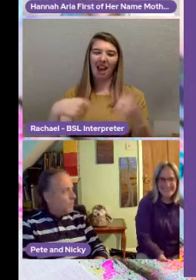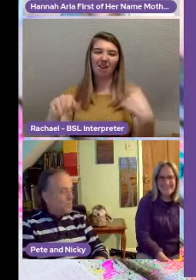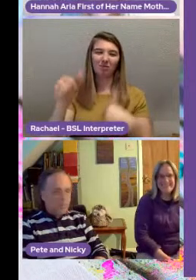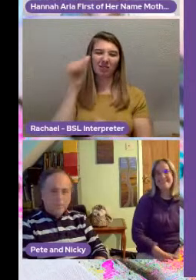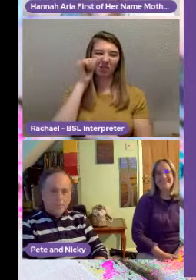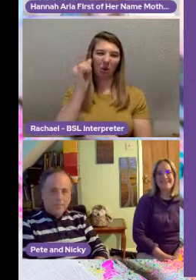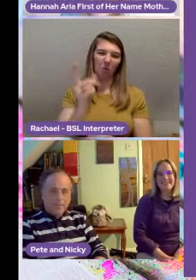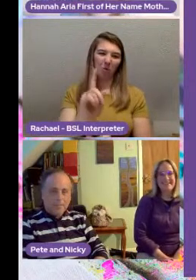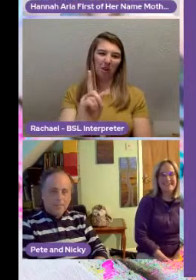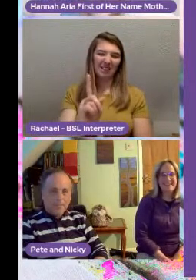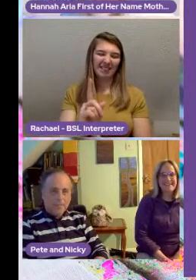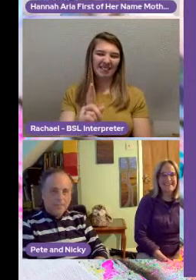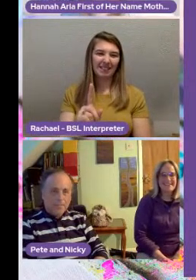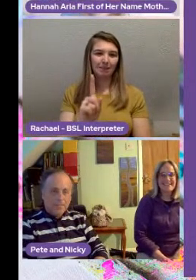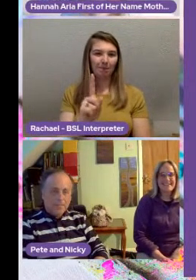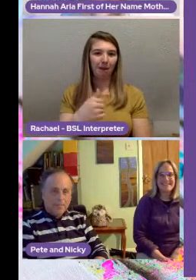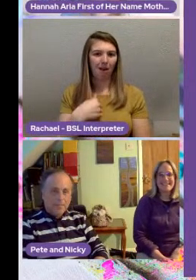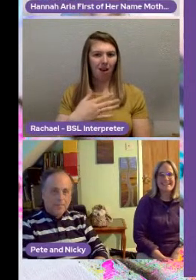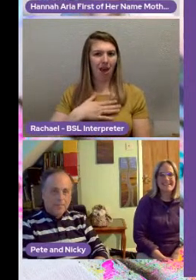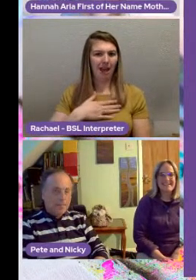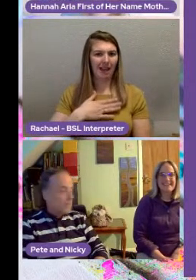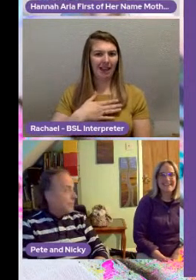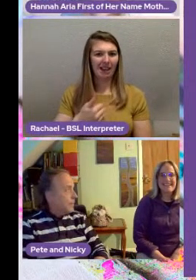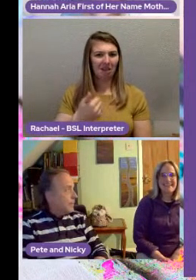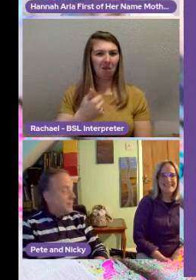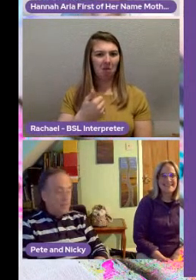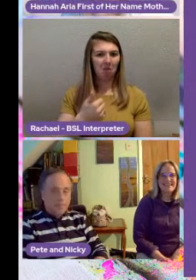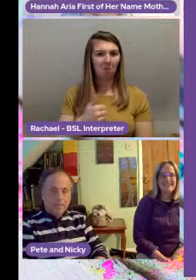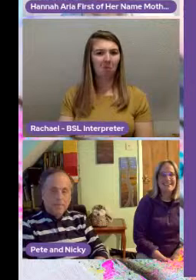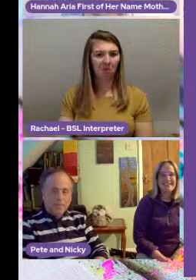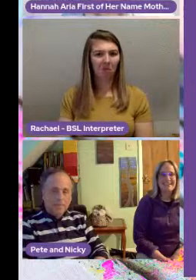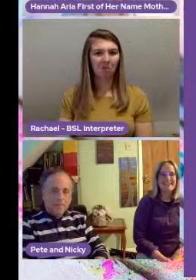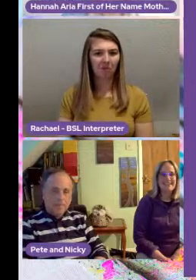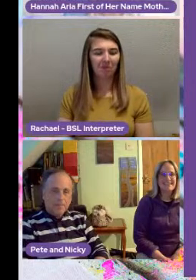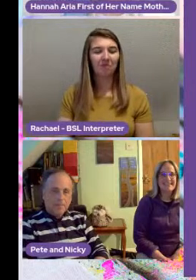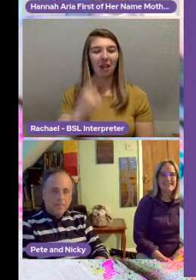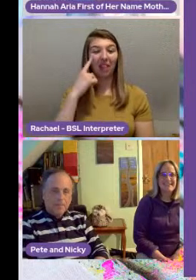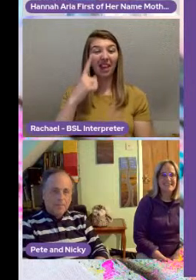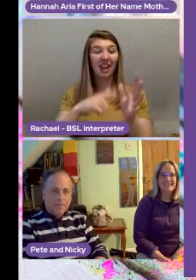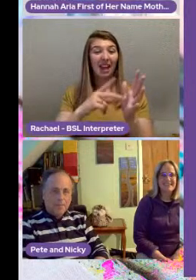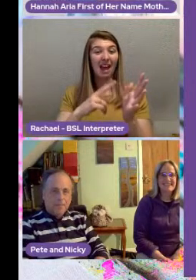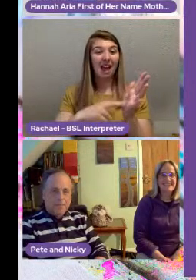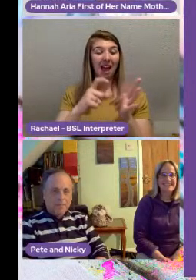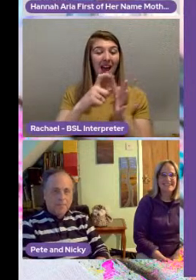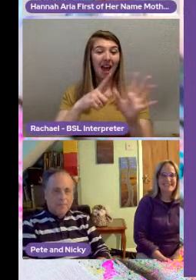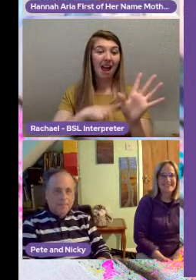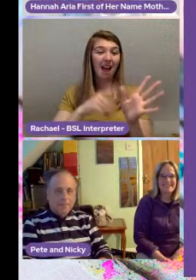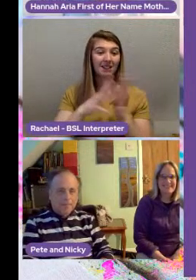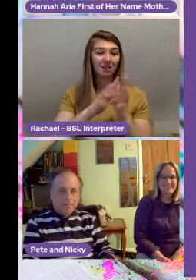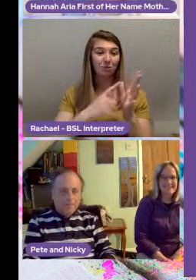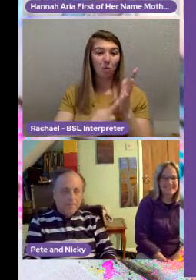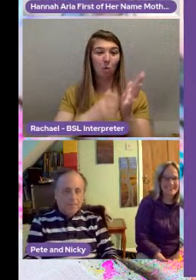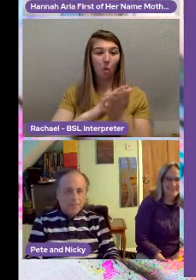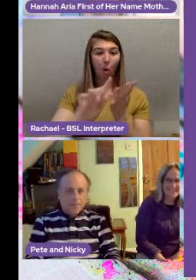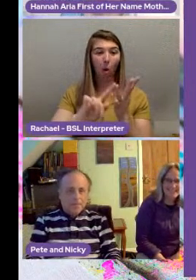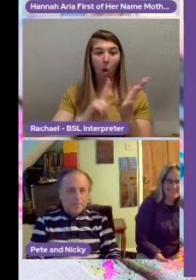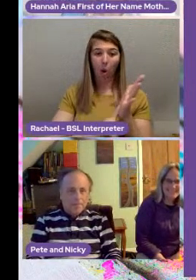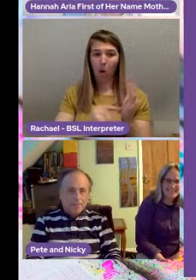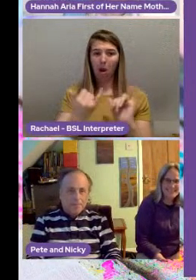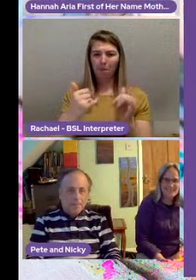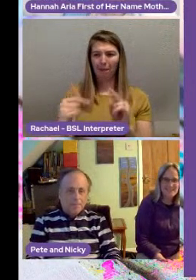But it's just amazing. I think, you know, Andy Warhol might be having a bit of running for his money.